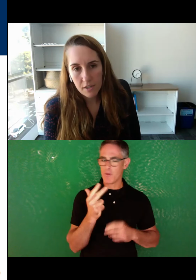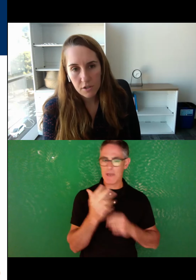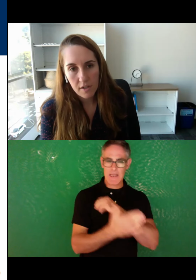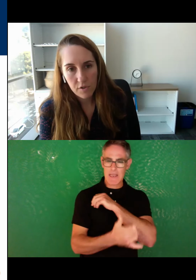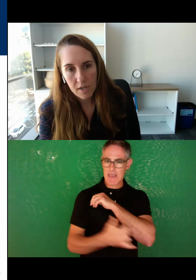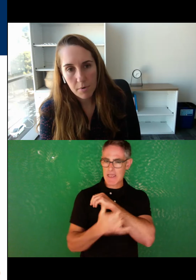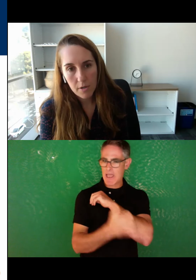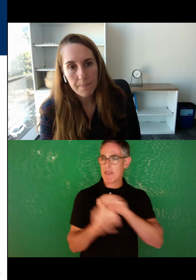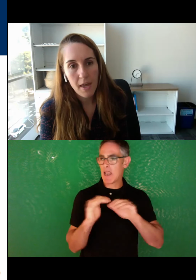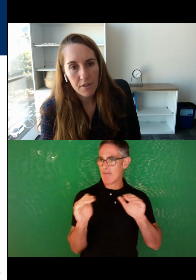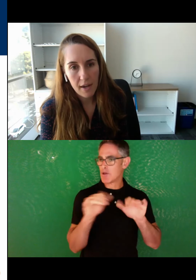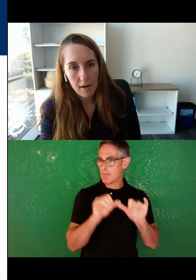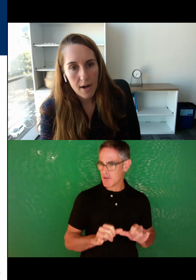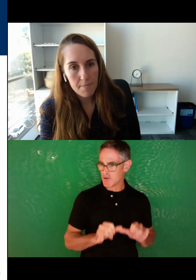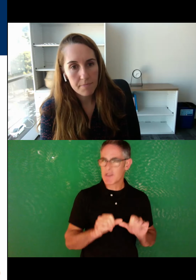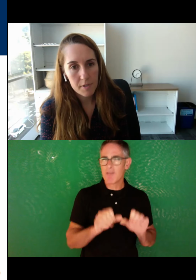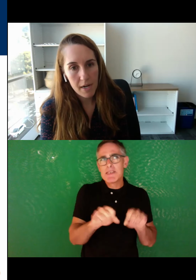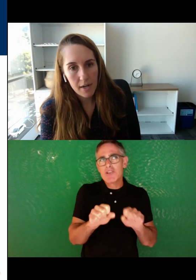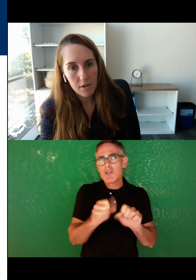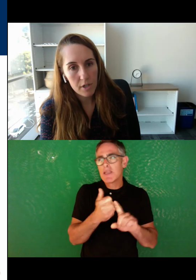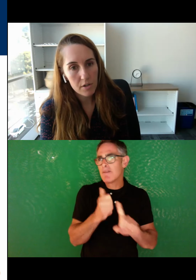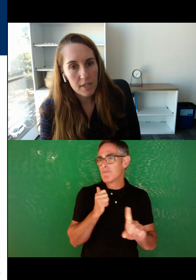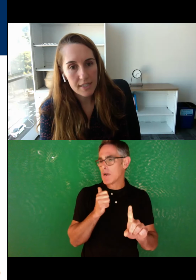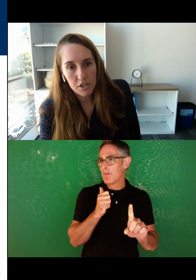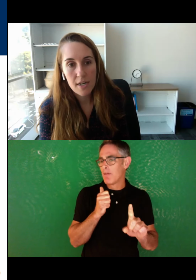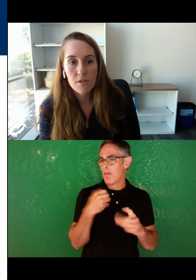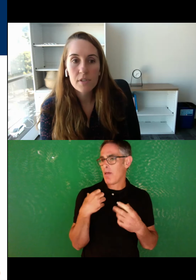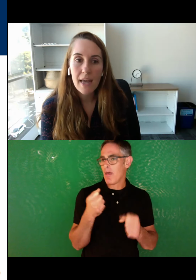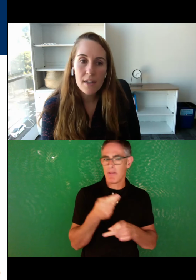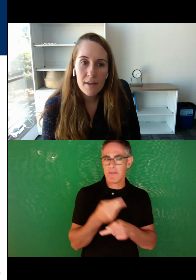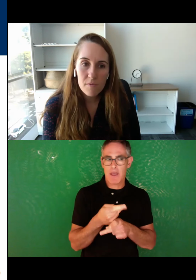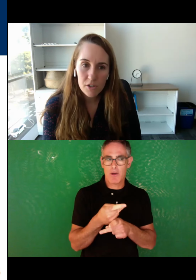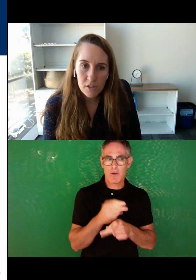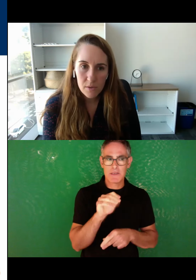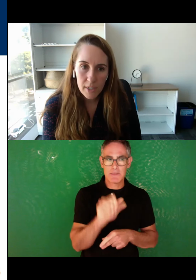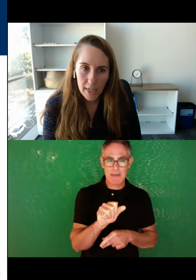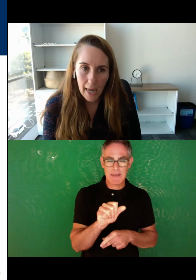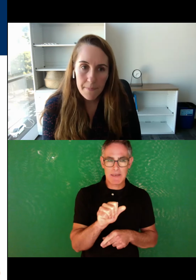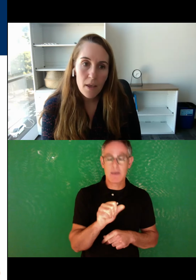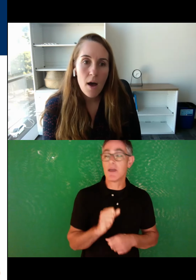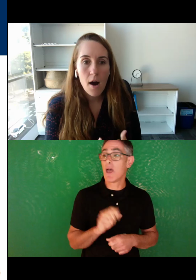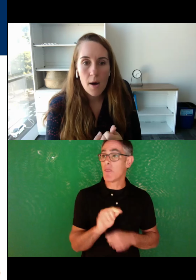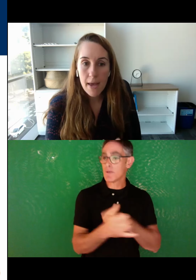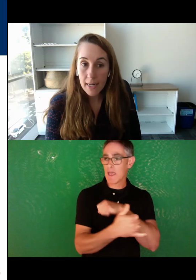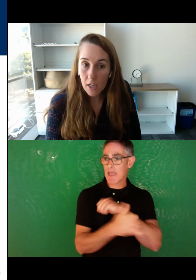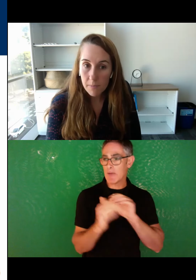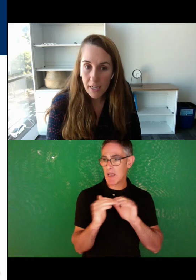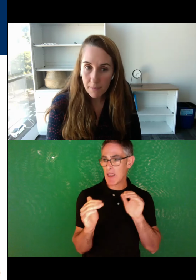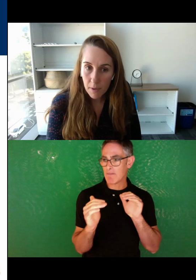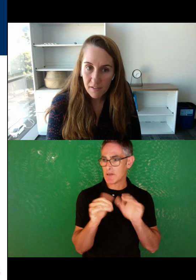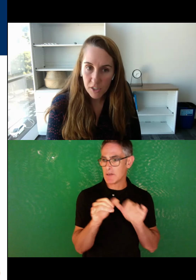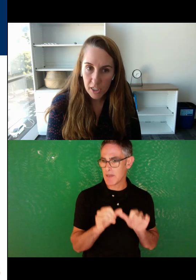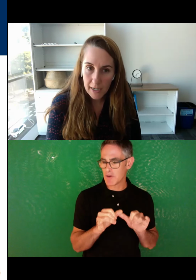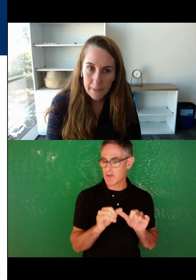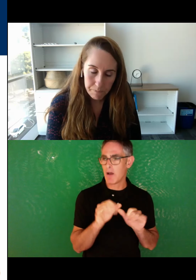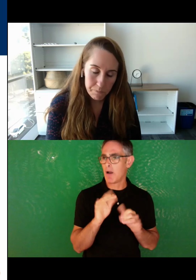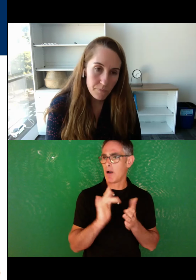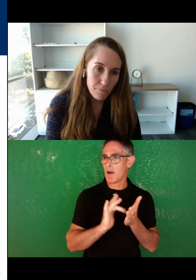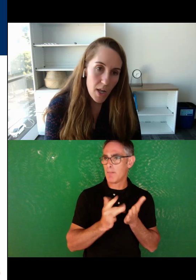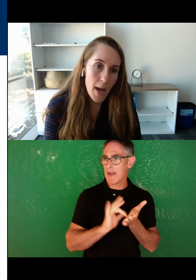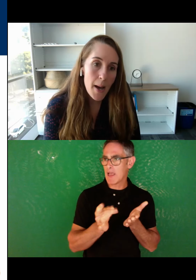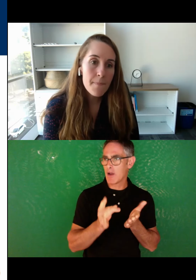of potentially avoidable healthcare spending or utilization. And those county level measures that we look at are Medicare spending per